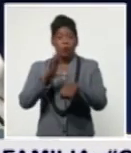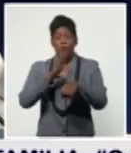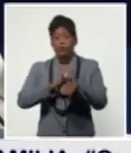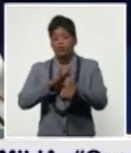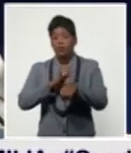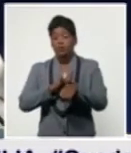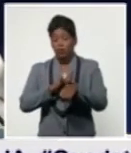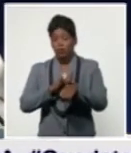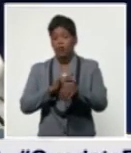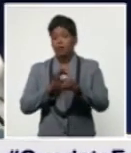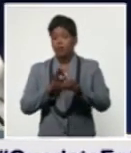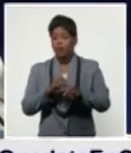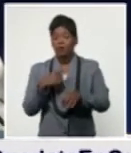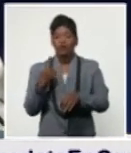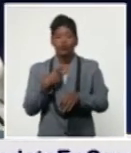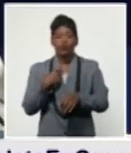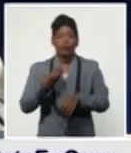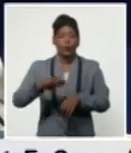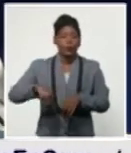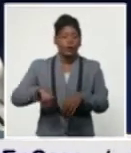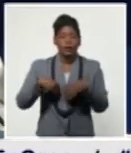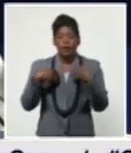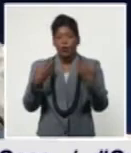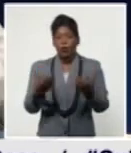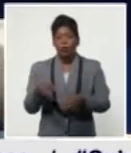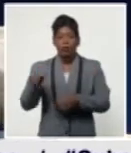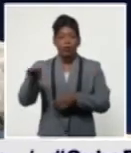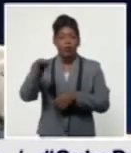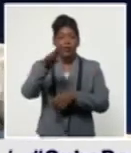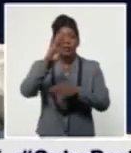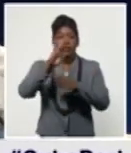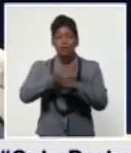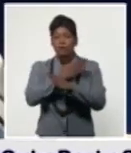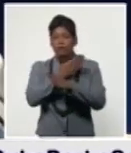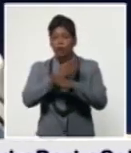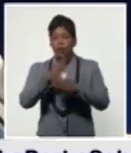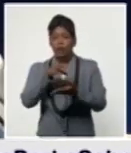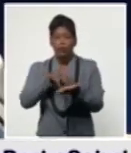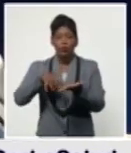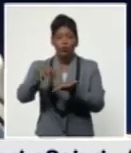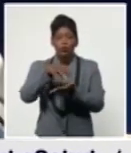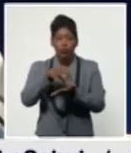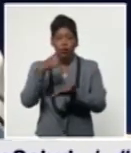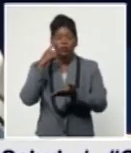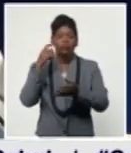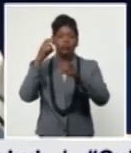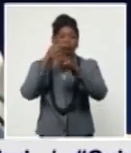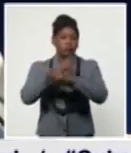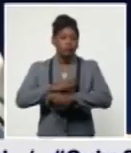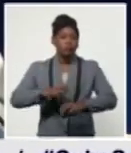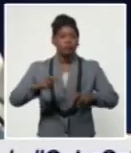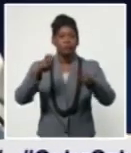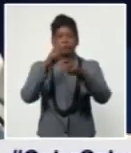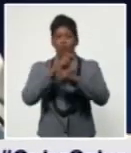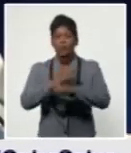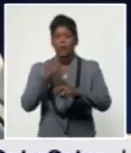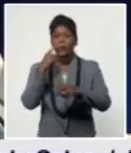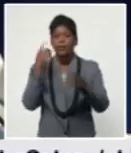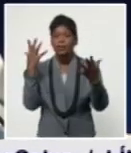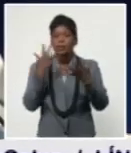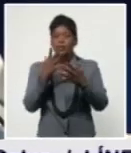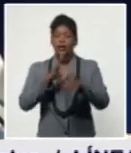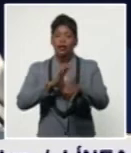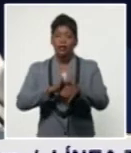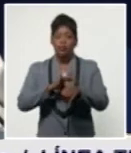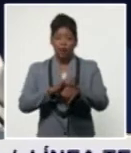to reinforce even more that although the behavior of the pandemic in Cuba is favorable,